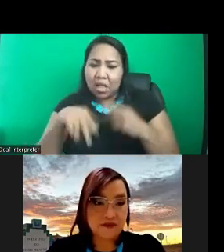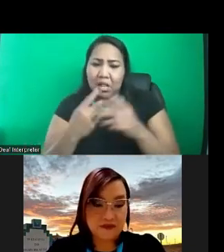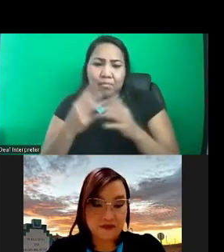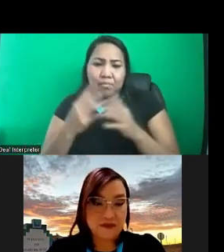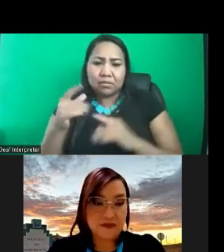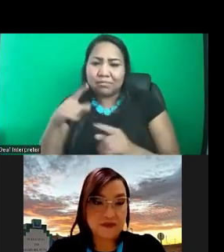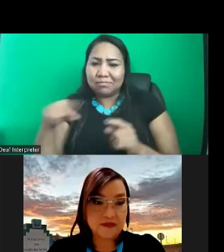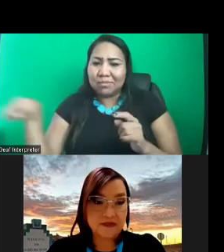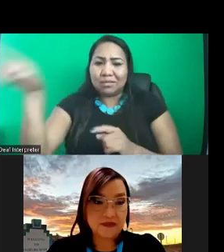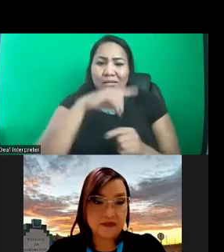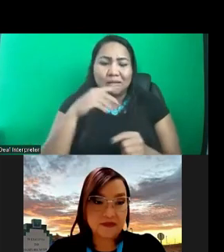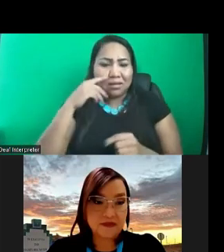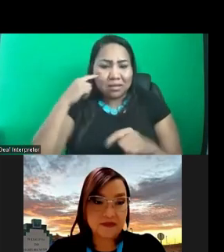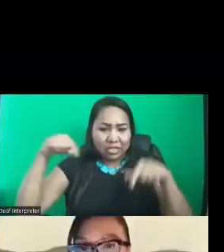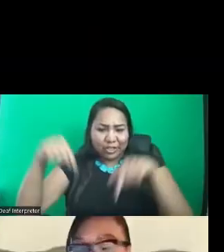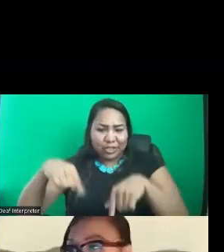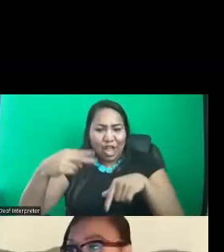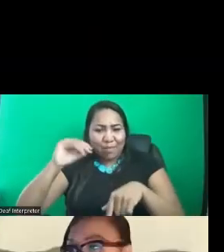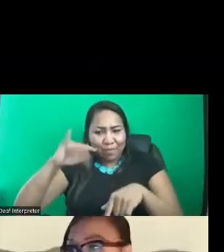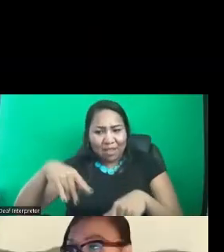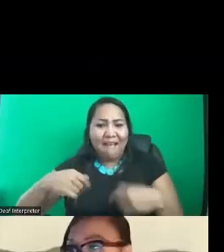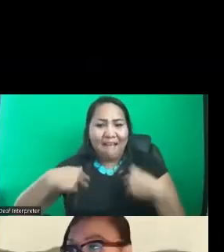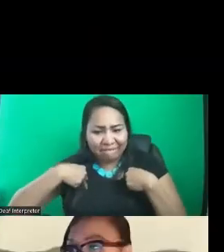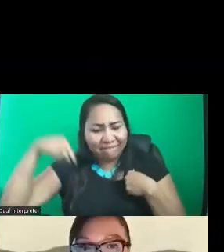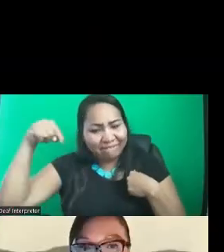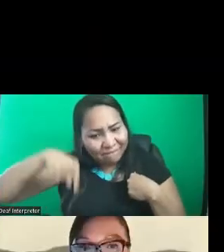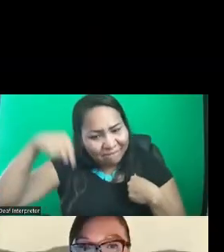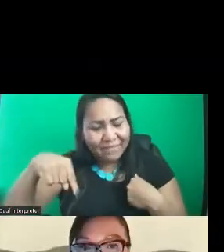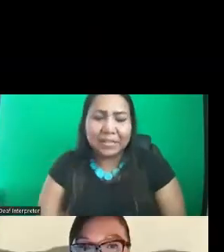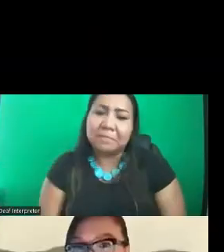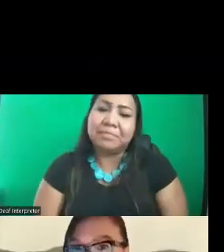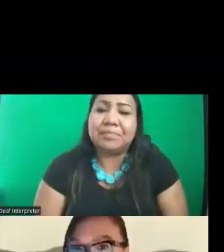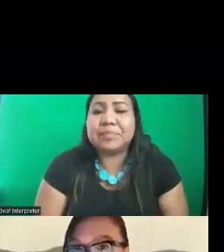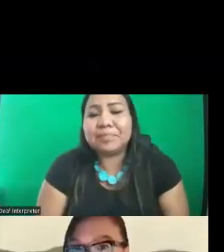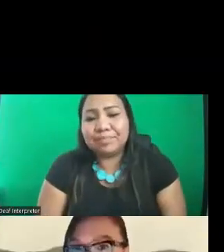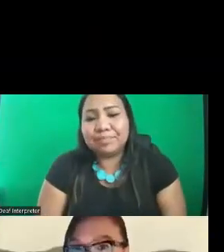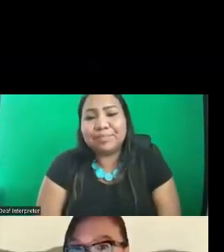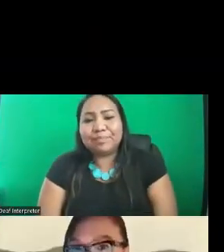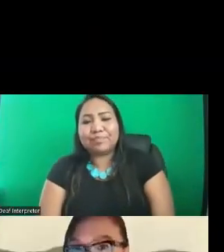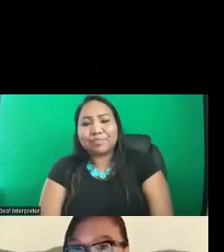you. Excellent answer. Thank you, everybody. I